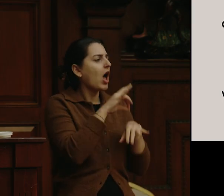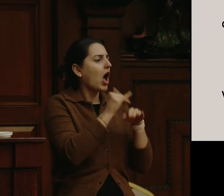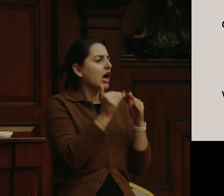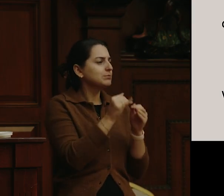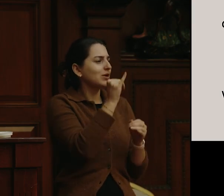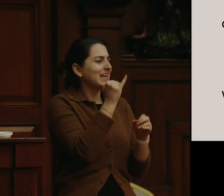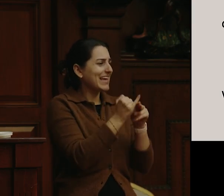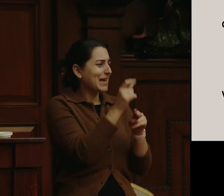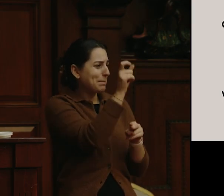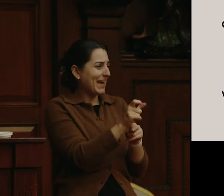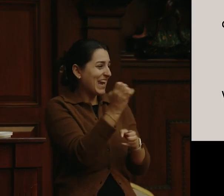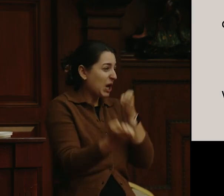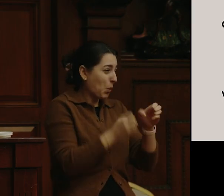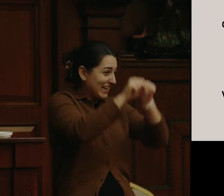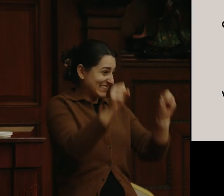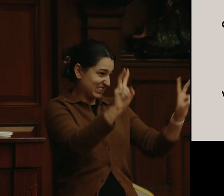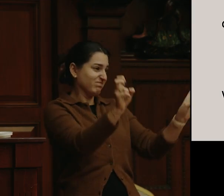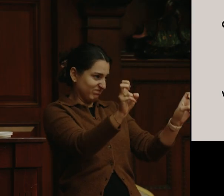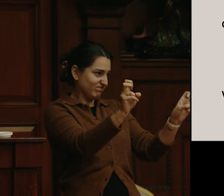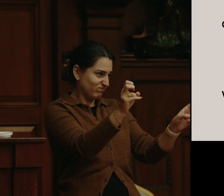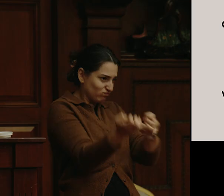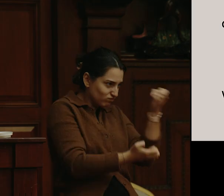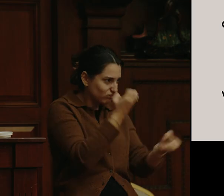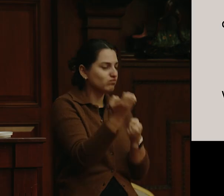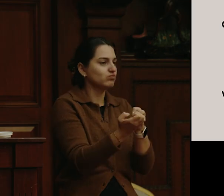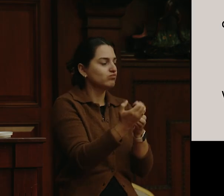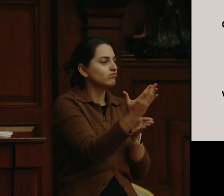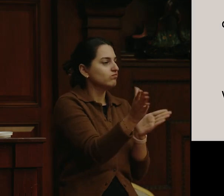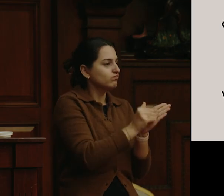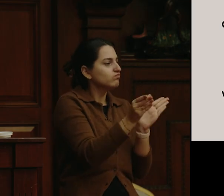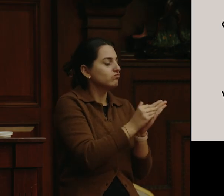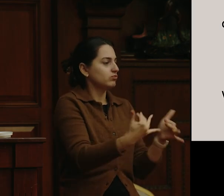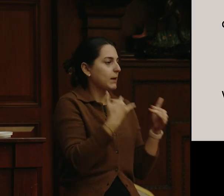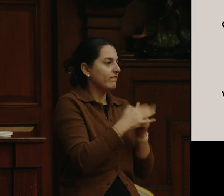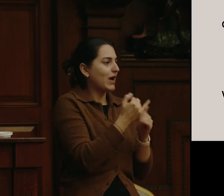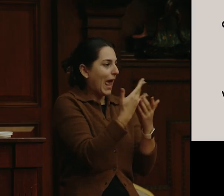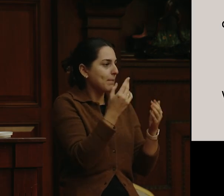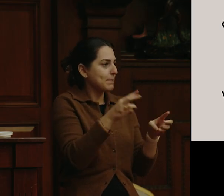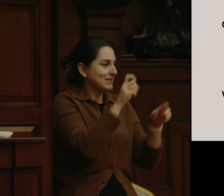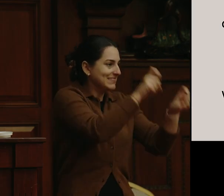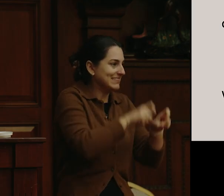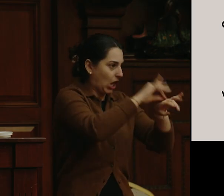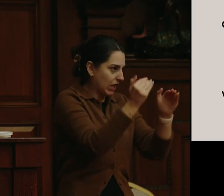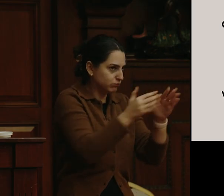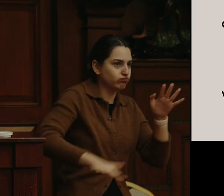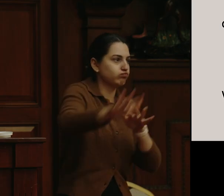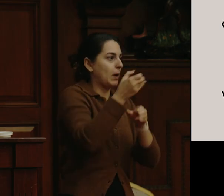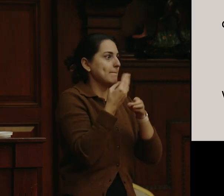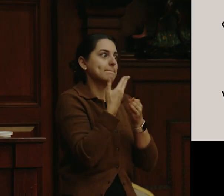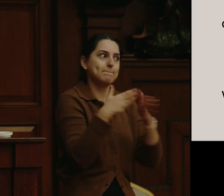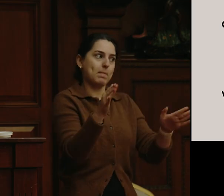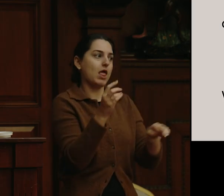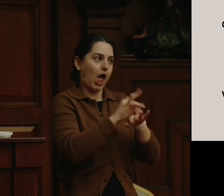Hospital Inpatient Inquiry System, and this records for each hospitalization across public